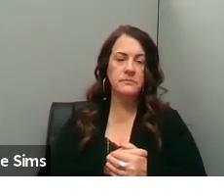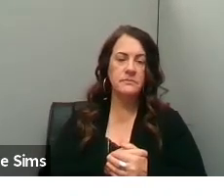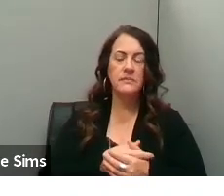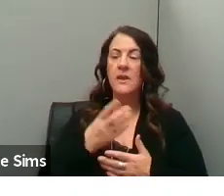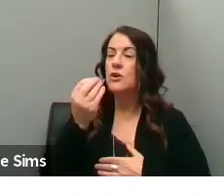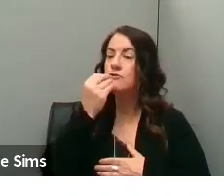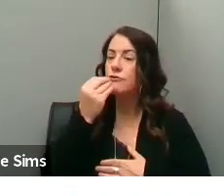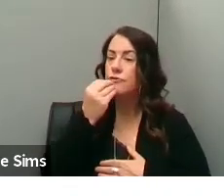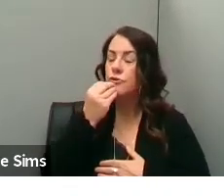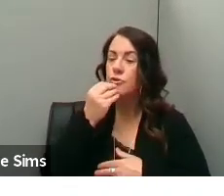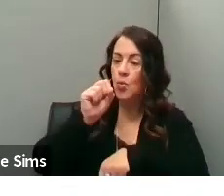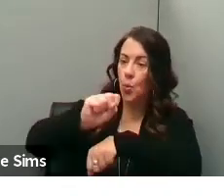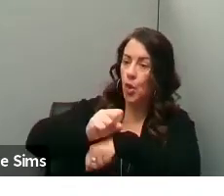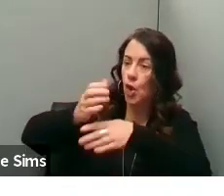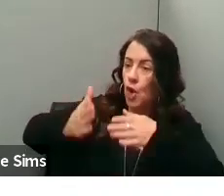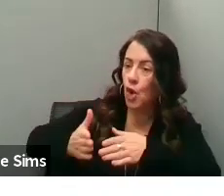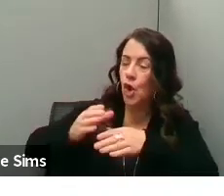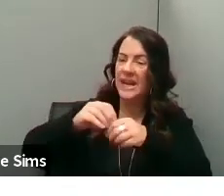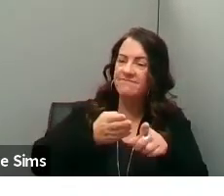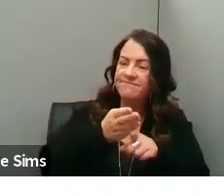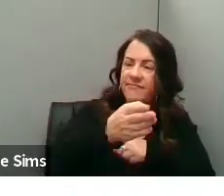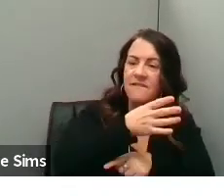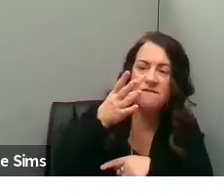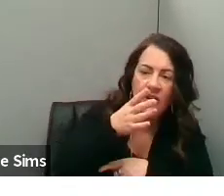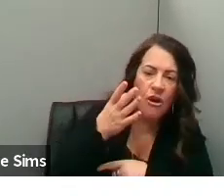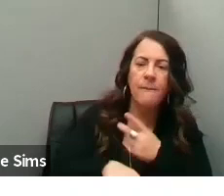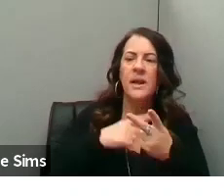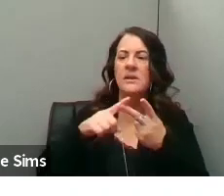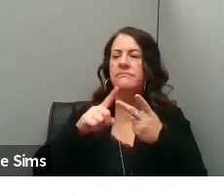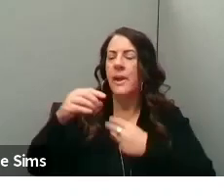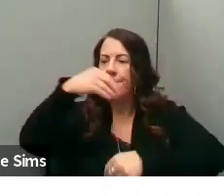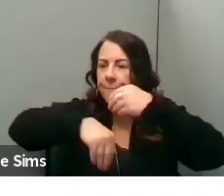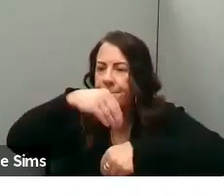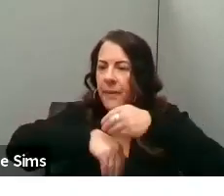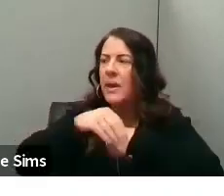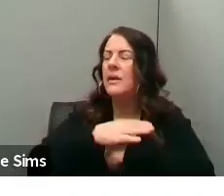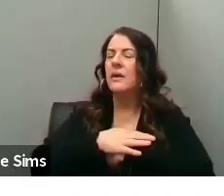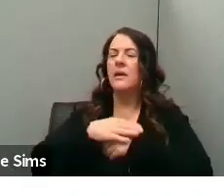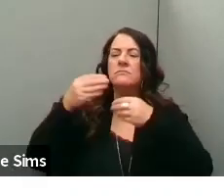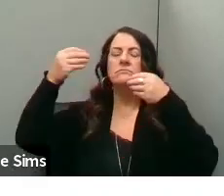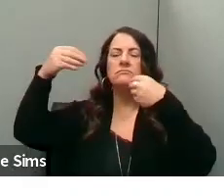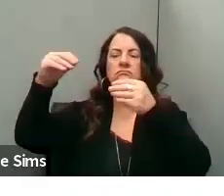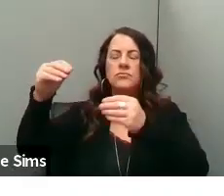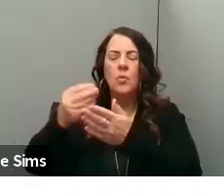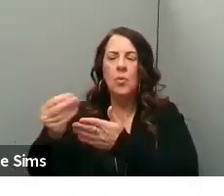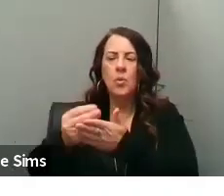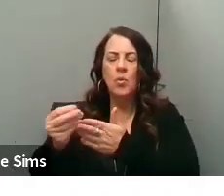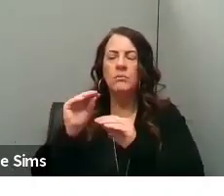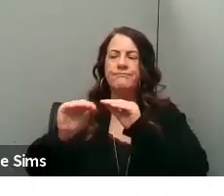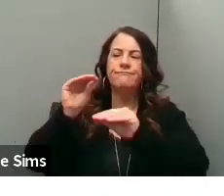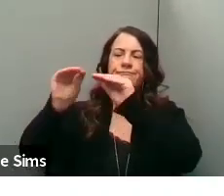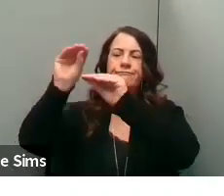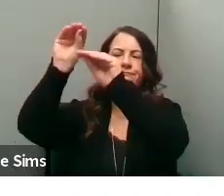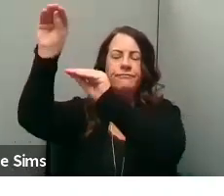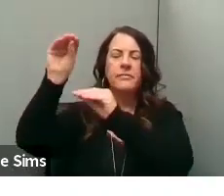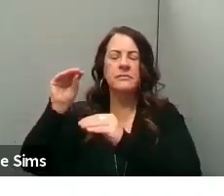food and agricultural workers, so that includes farmers, that would include the grocery store clerk, folks that are